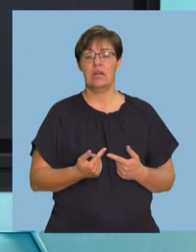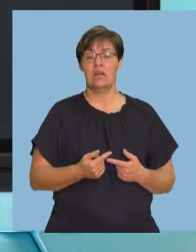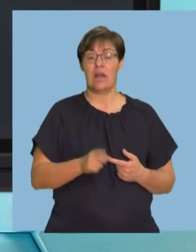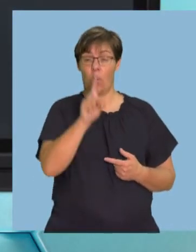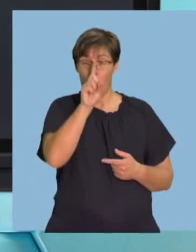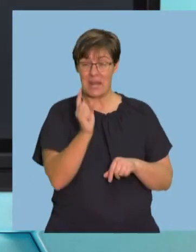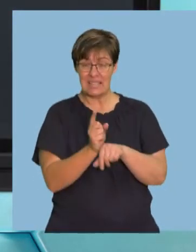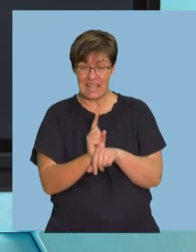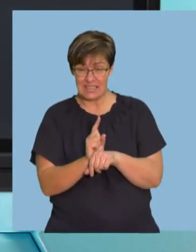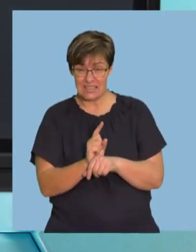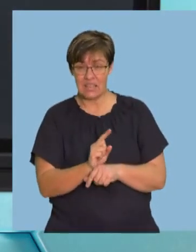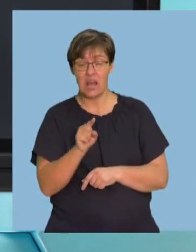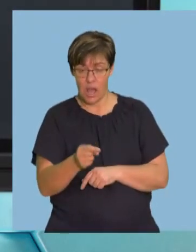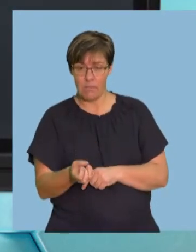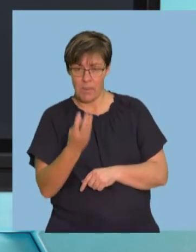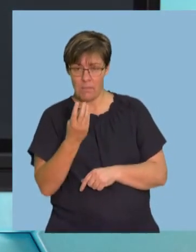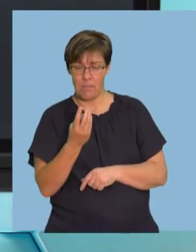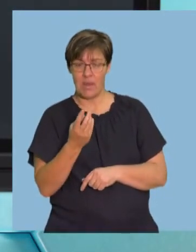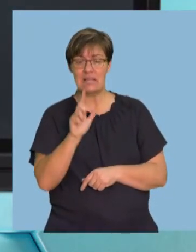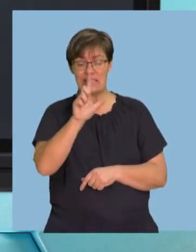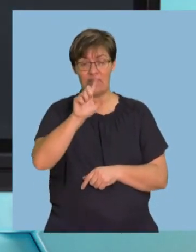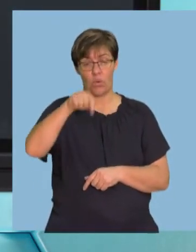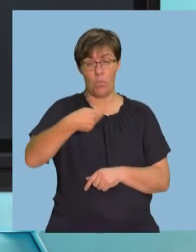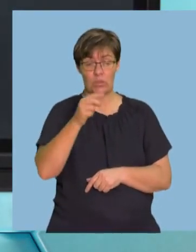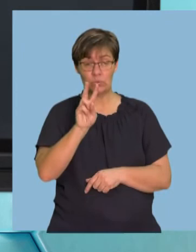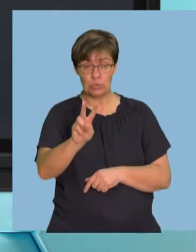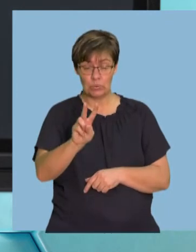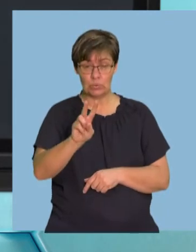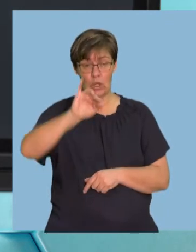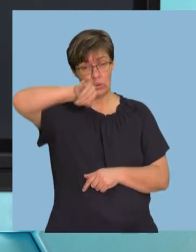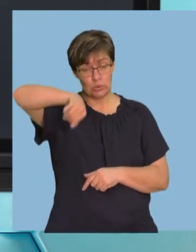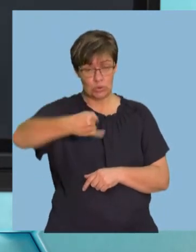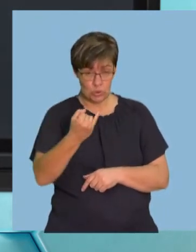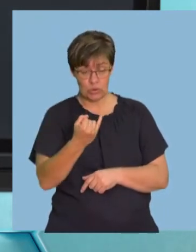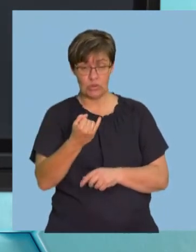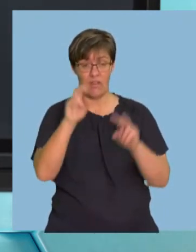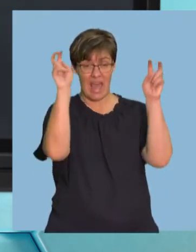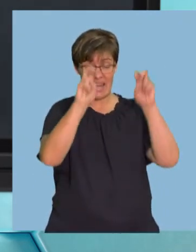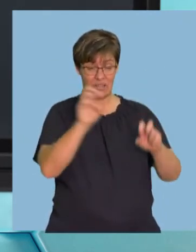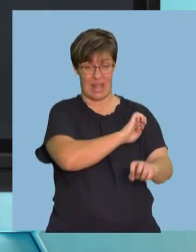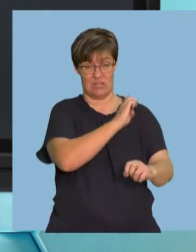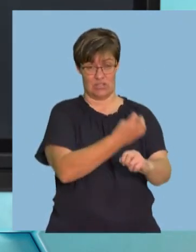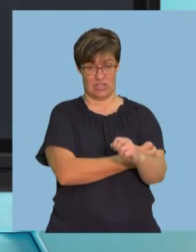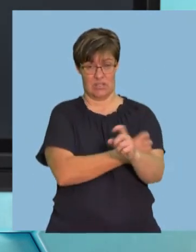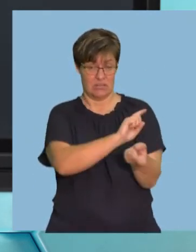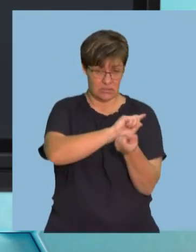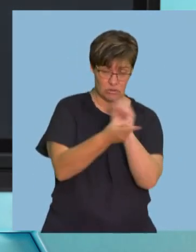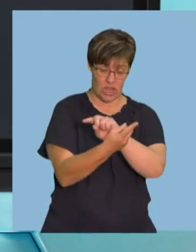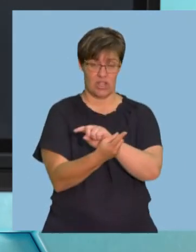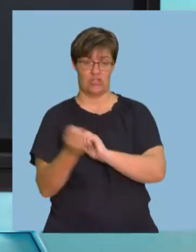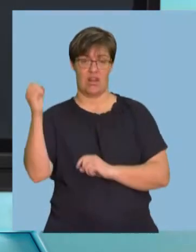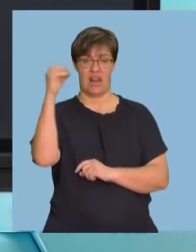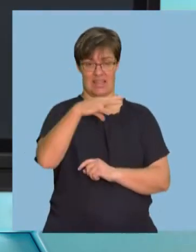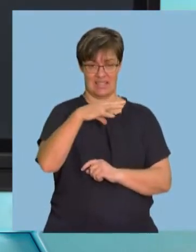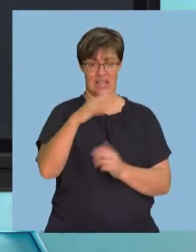that in a second, that light bulb converts 7,2 joules of electrical energy